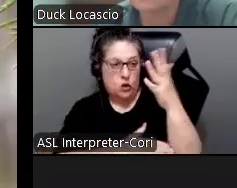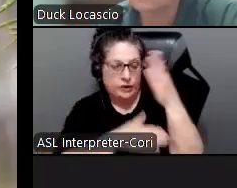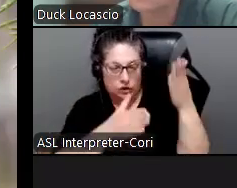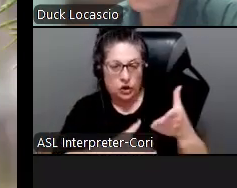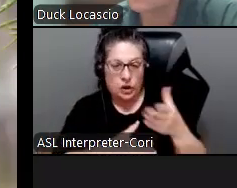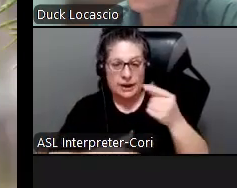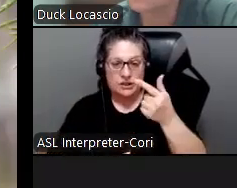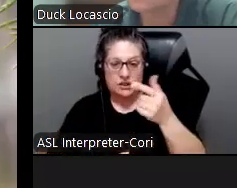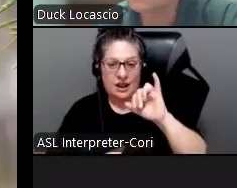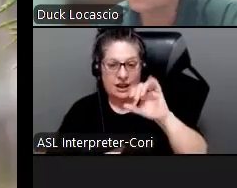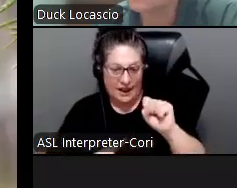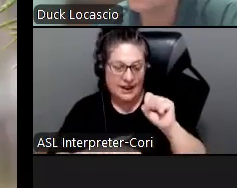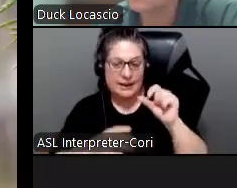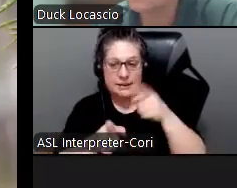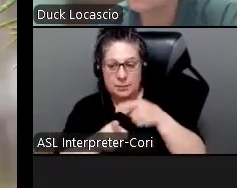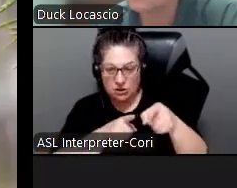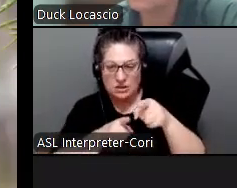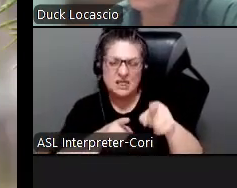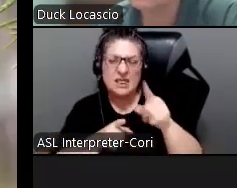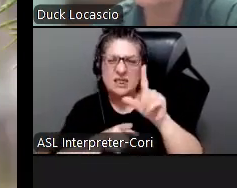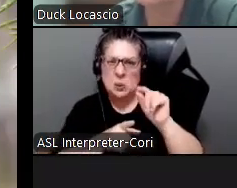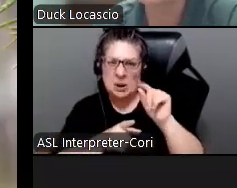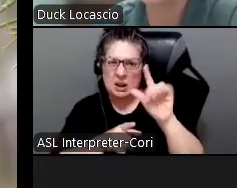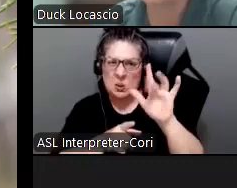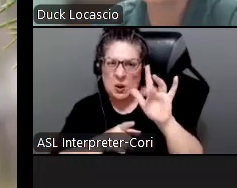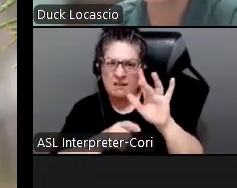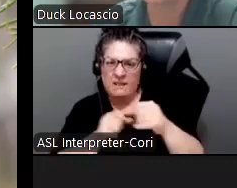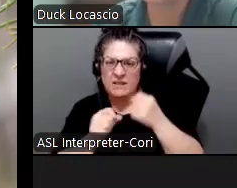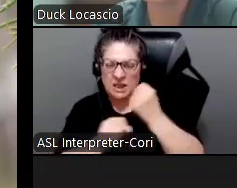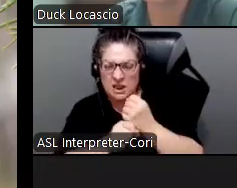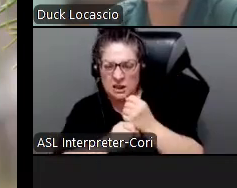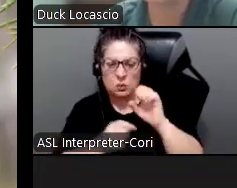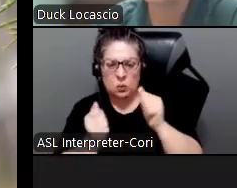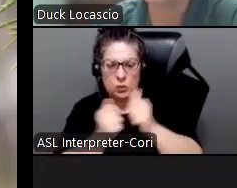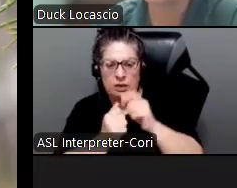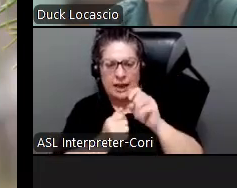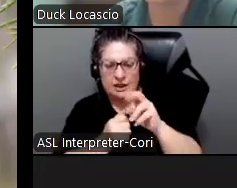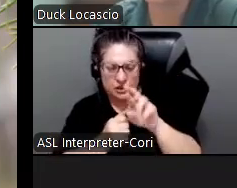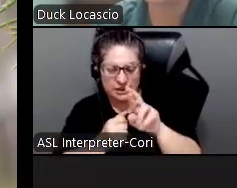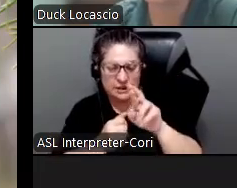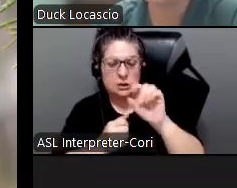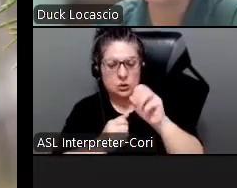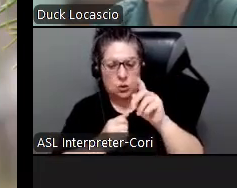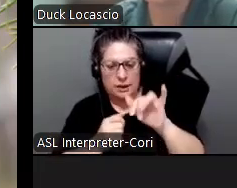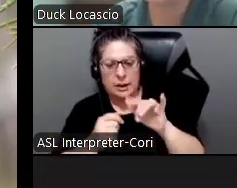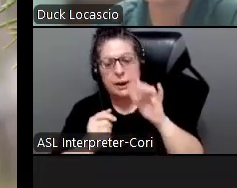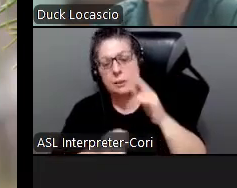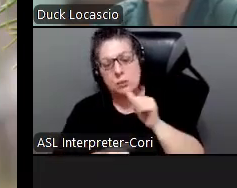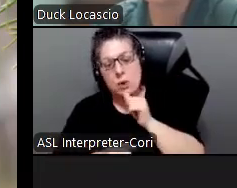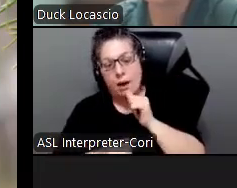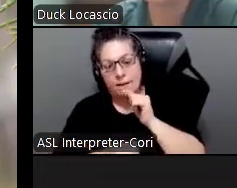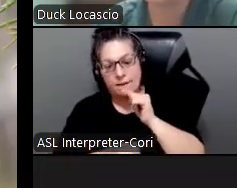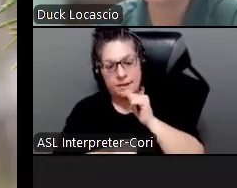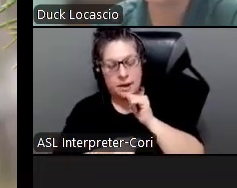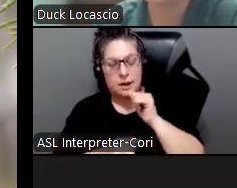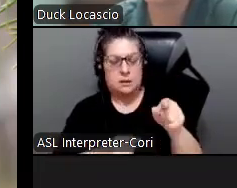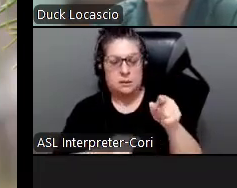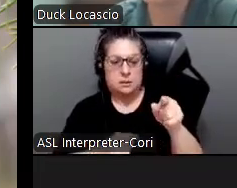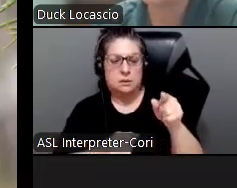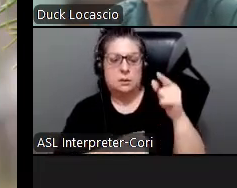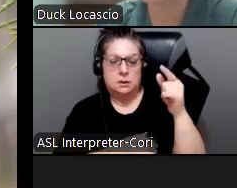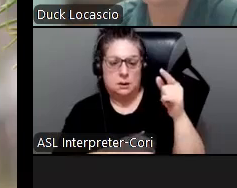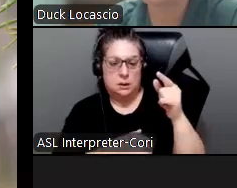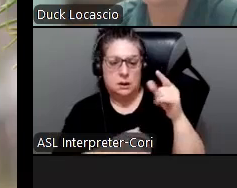GIS specialist, and he spent nearly 25 years working with Anderson Tolley, a private forestry company working in the Mississippi alluvial